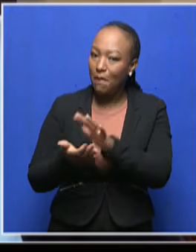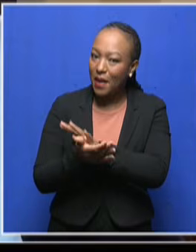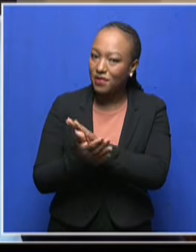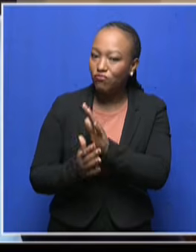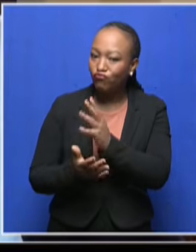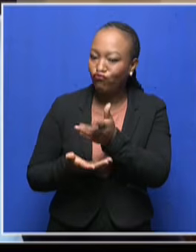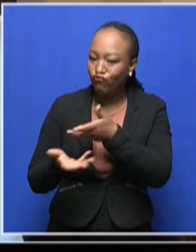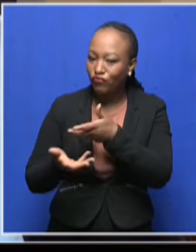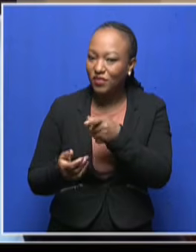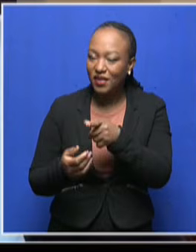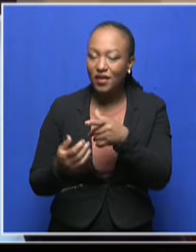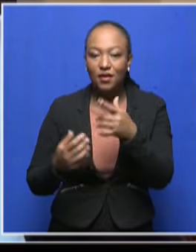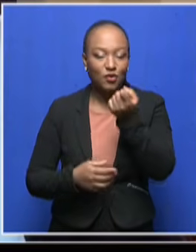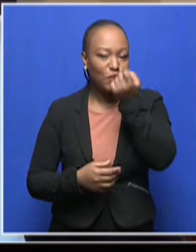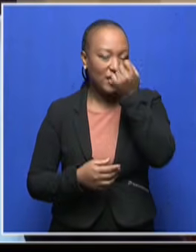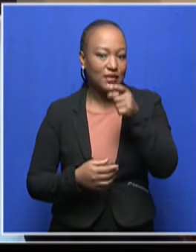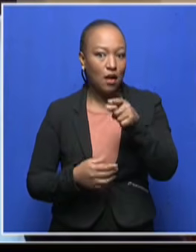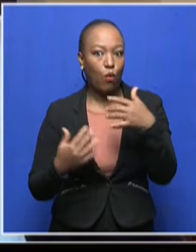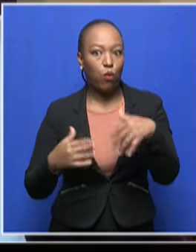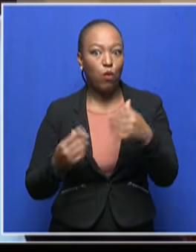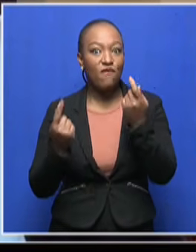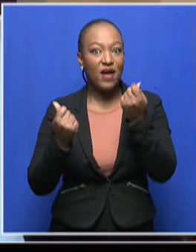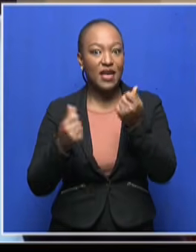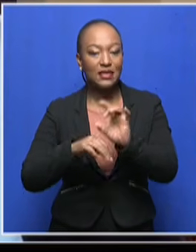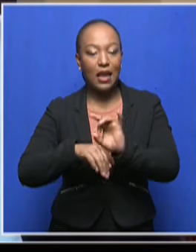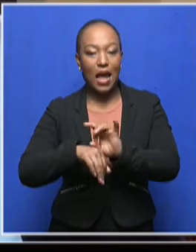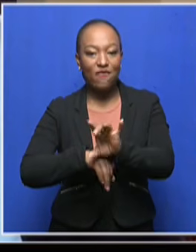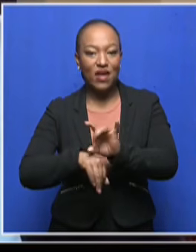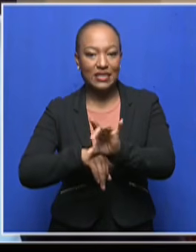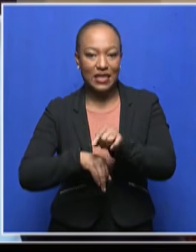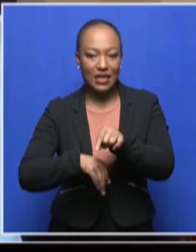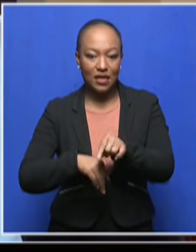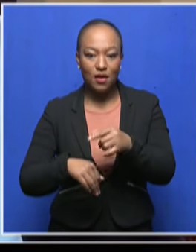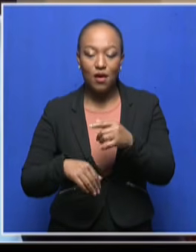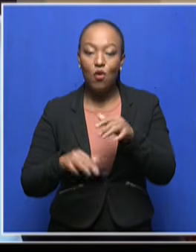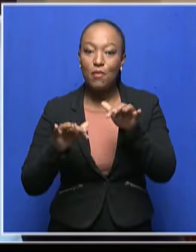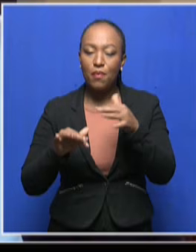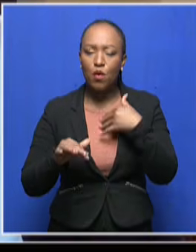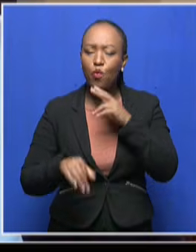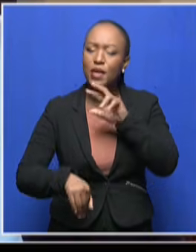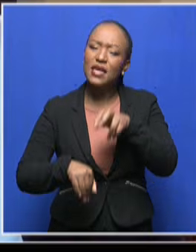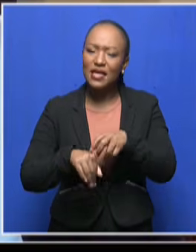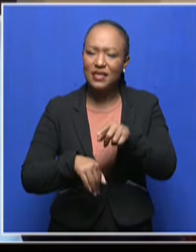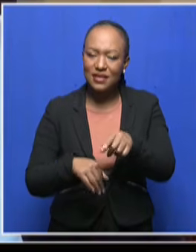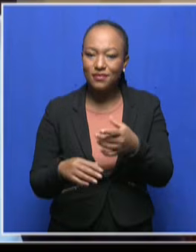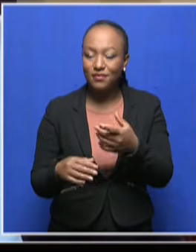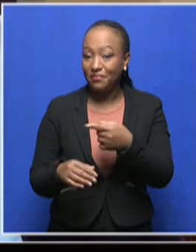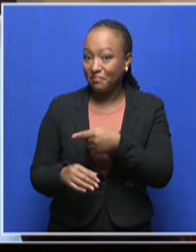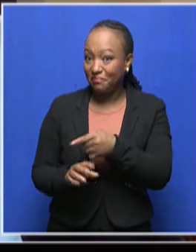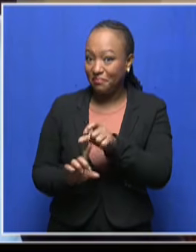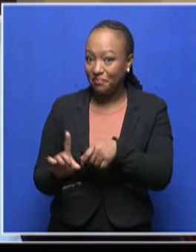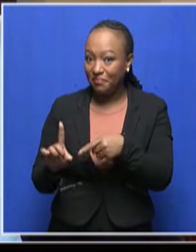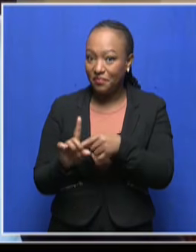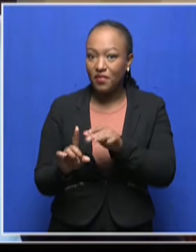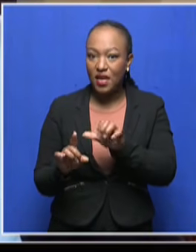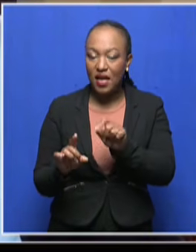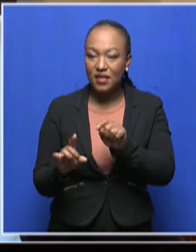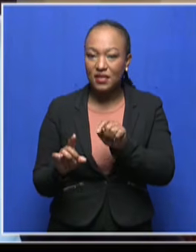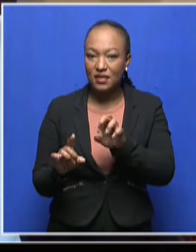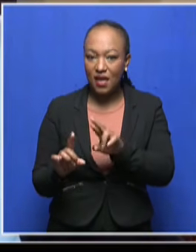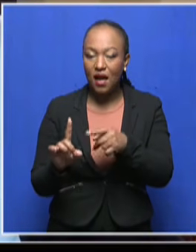to get some understandable financial advice. I think that's what people are lacking these days. Ester Ochse is the